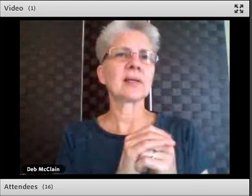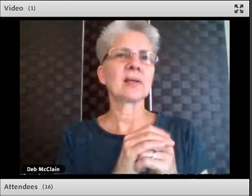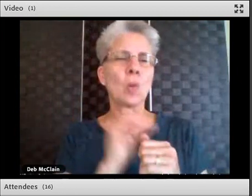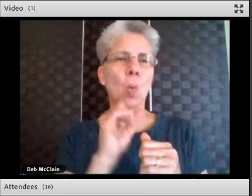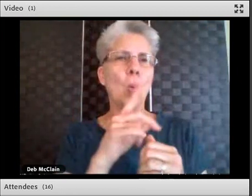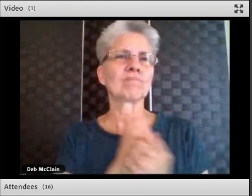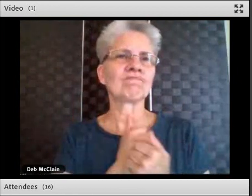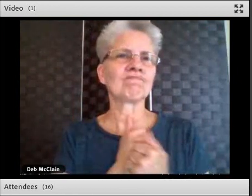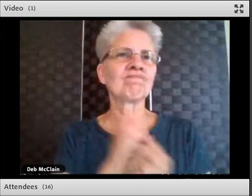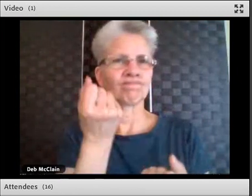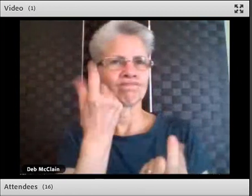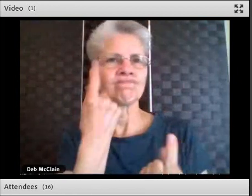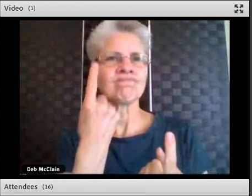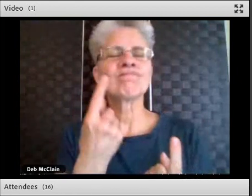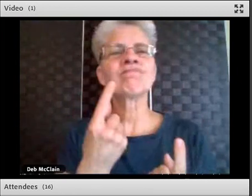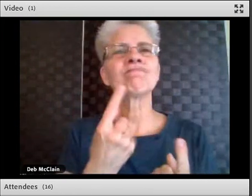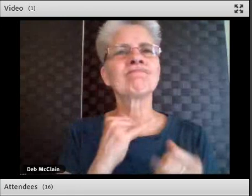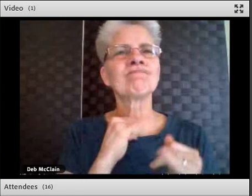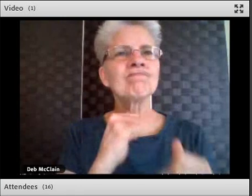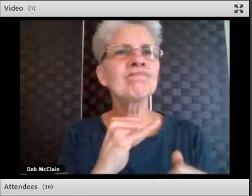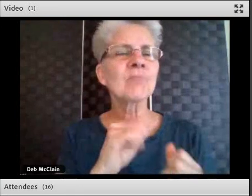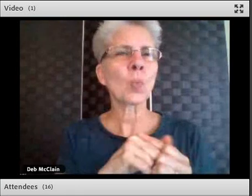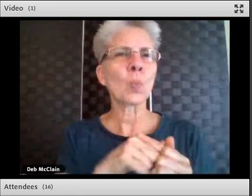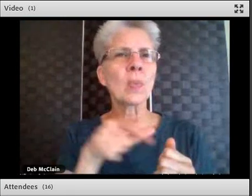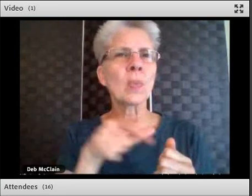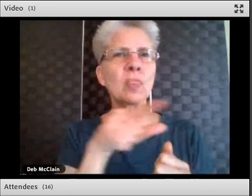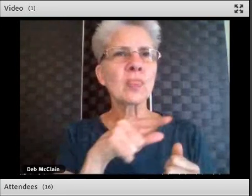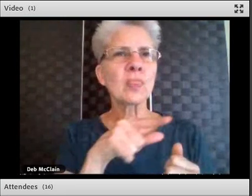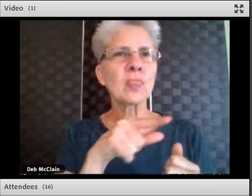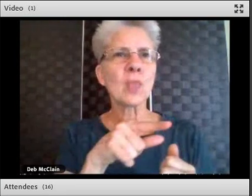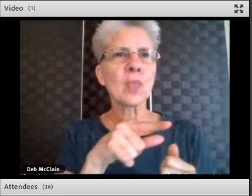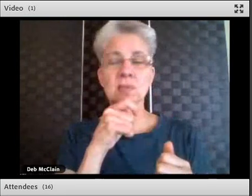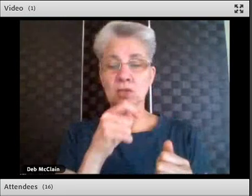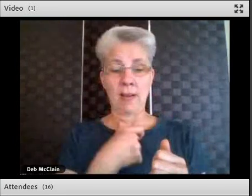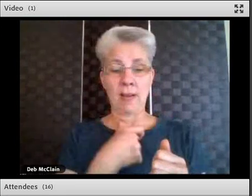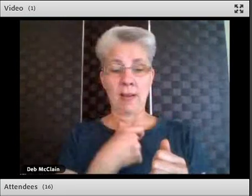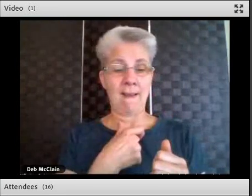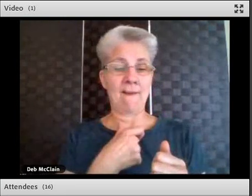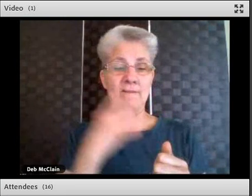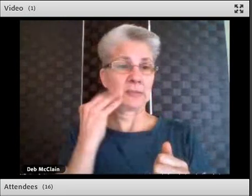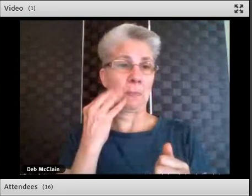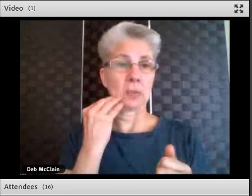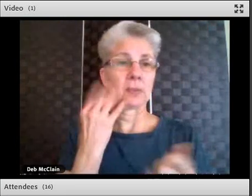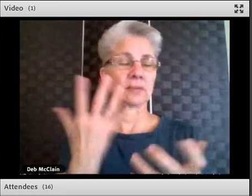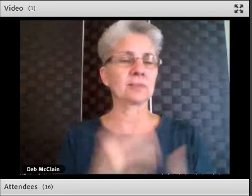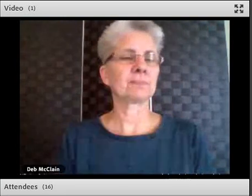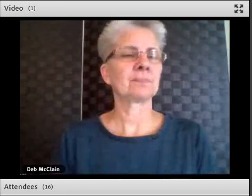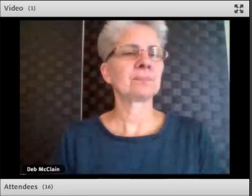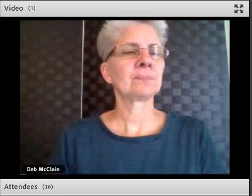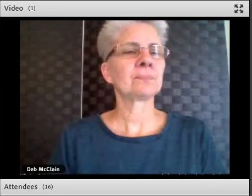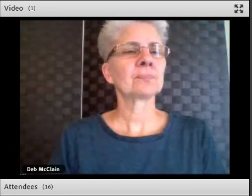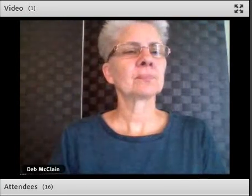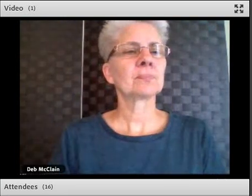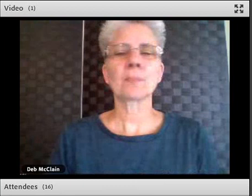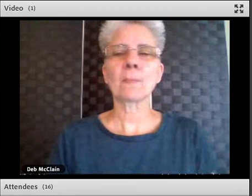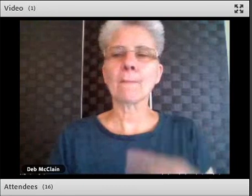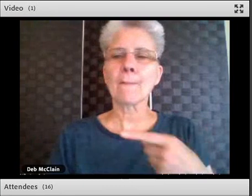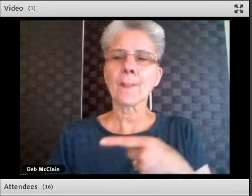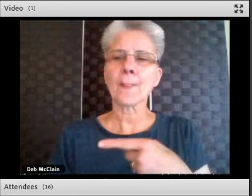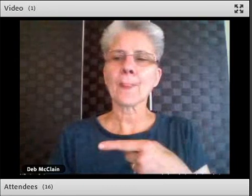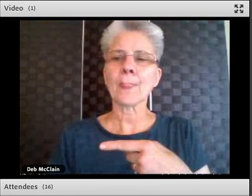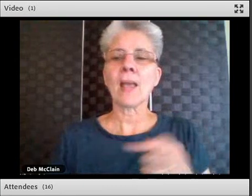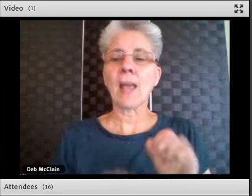at least more compassionate than those of us who don't have direct experience. Okay, so how